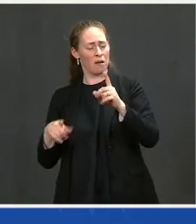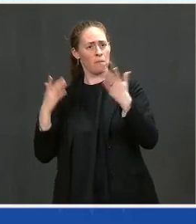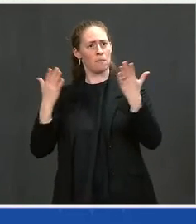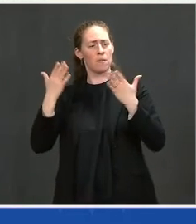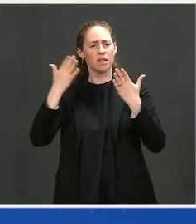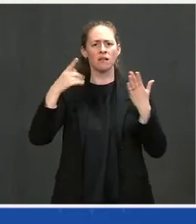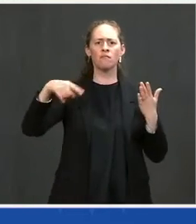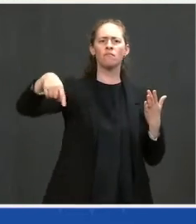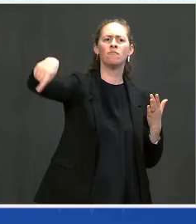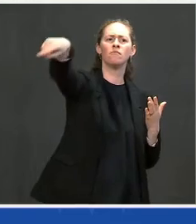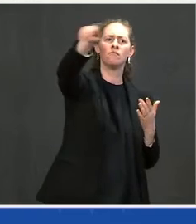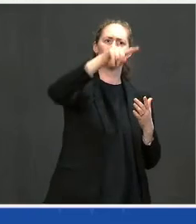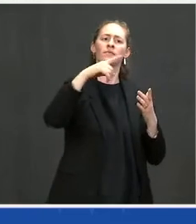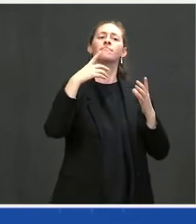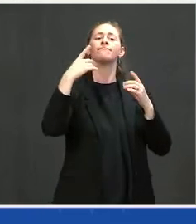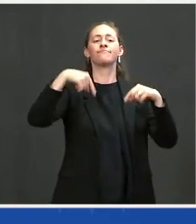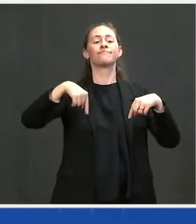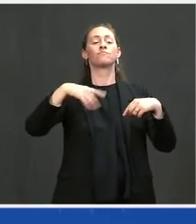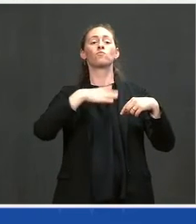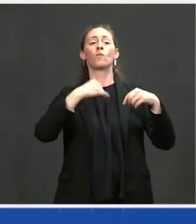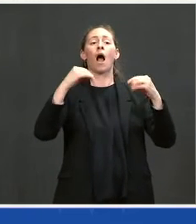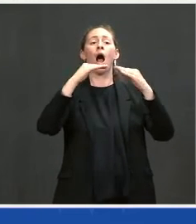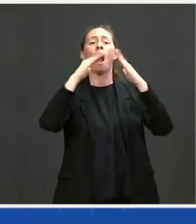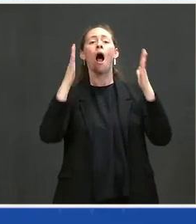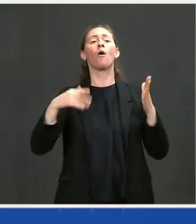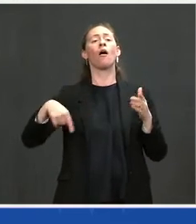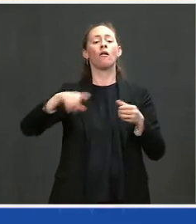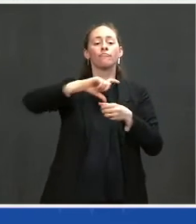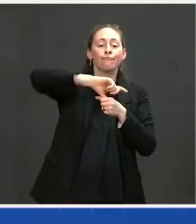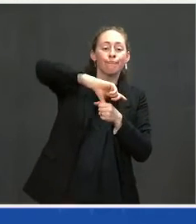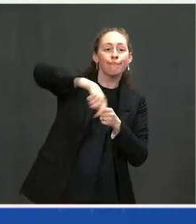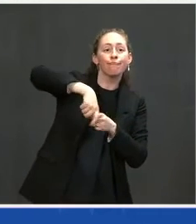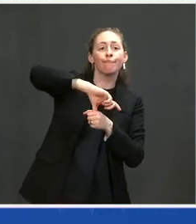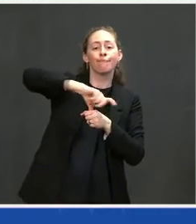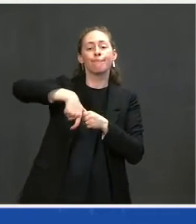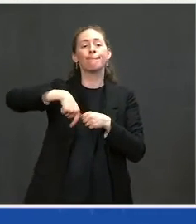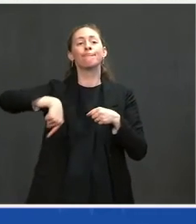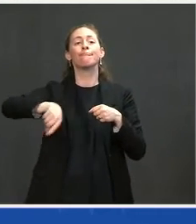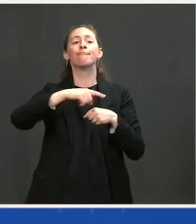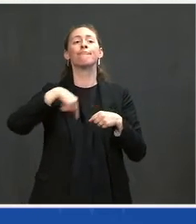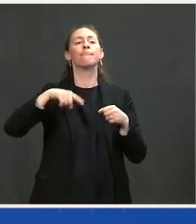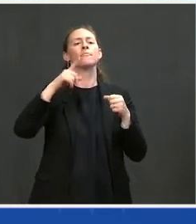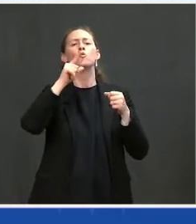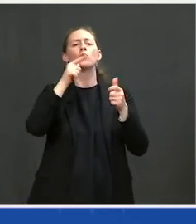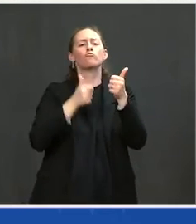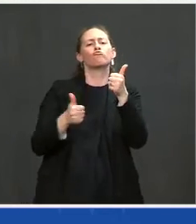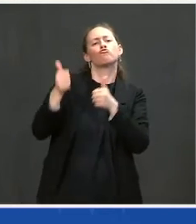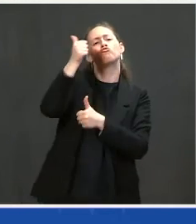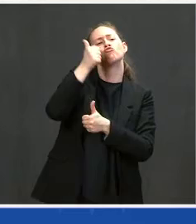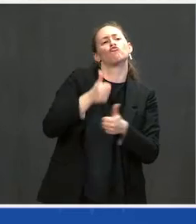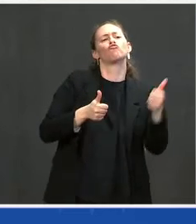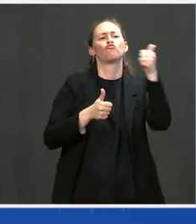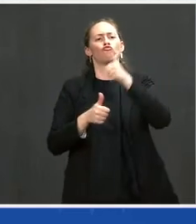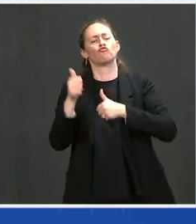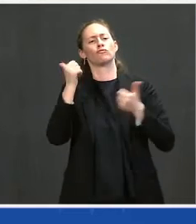outside this White House. I'm not talking about the elected officials. I'm talking about voters.